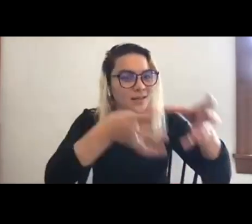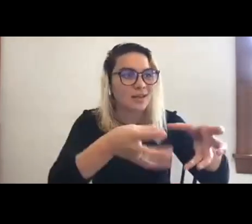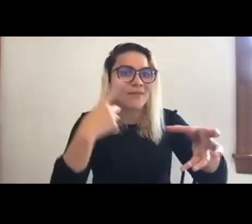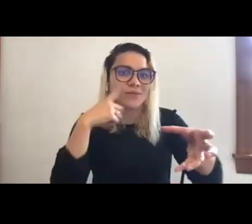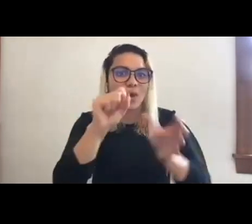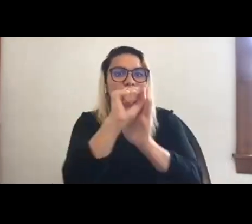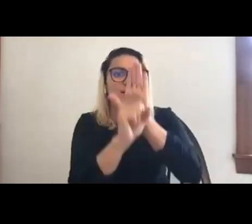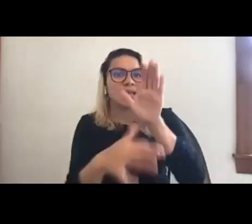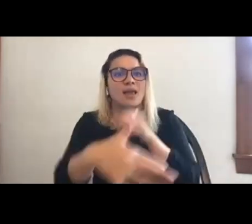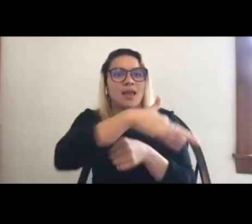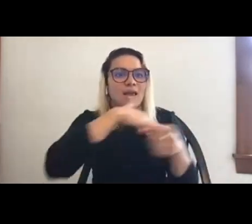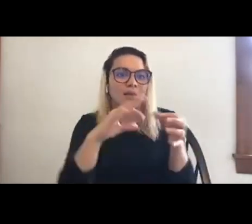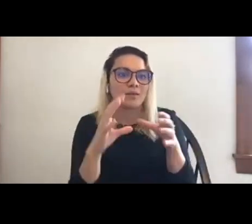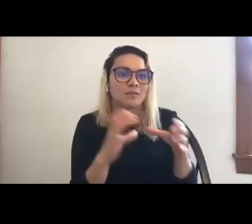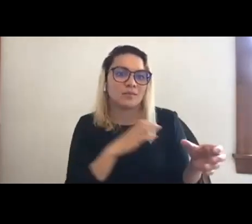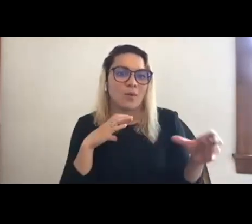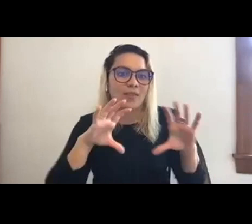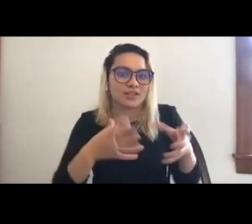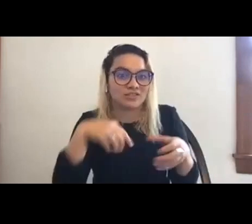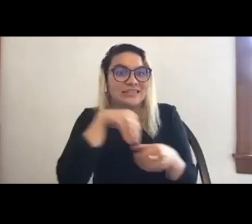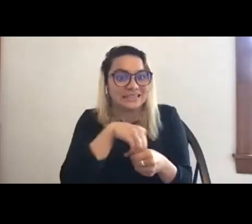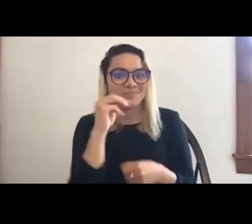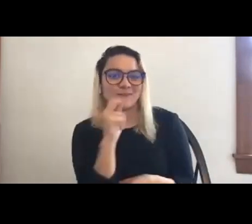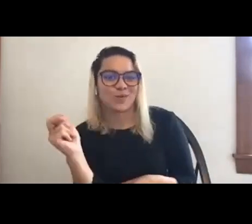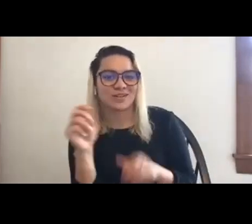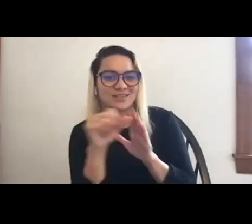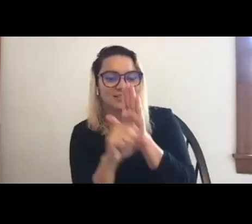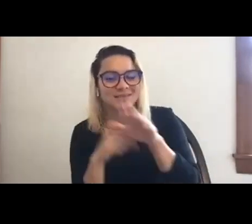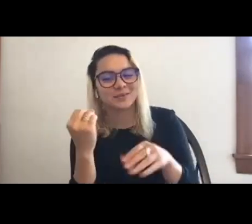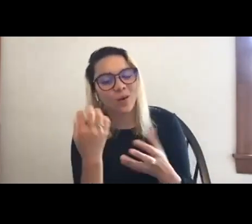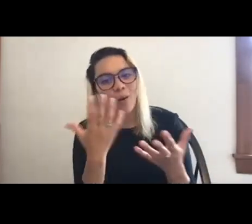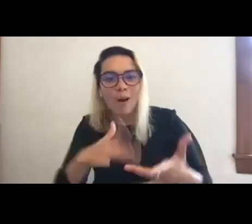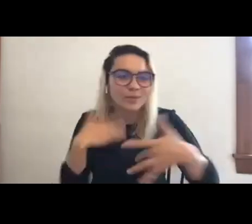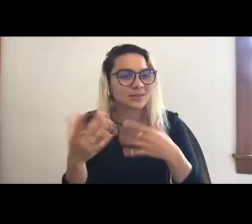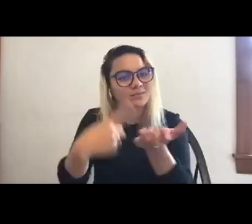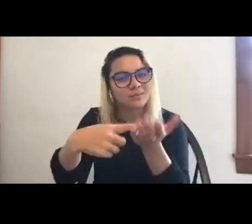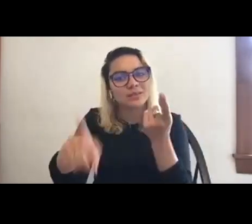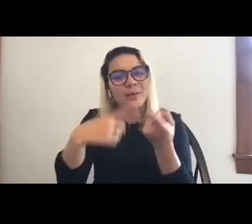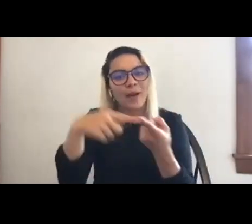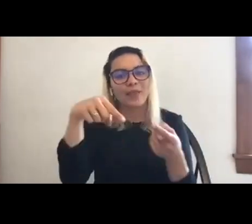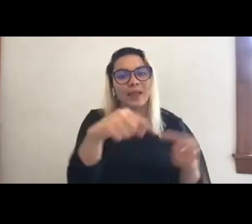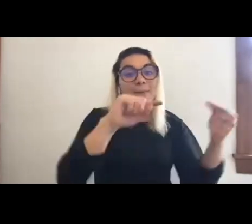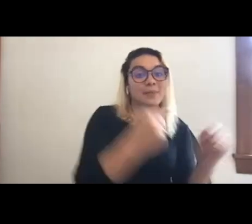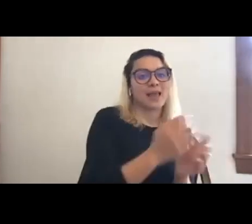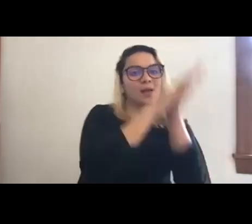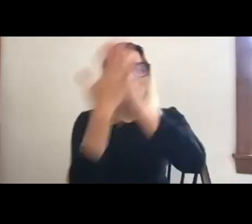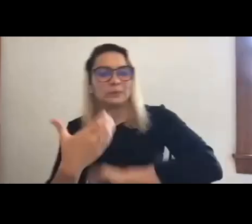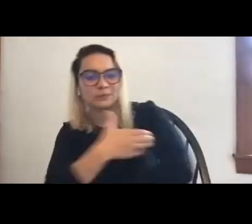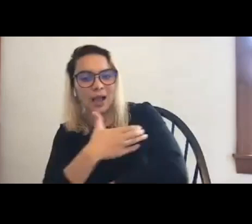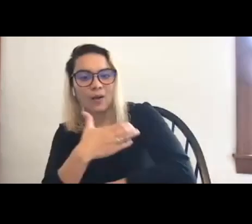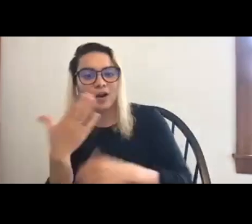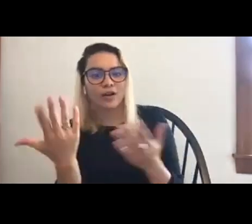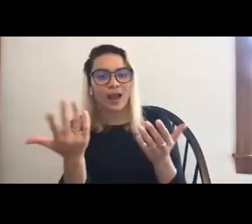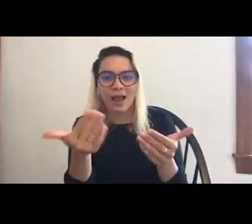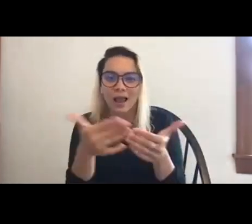And so I'm really excited to talk about this notion of pain to power and advancing our own public narratives so that we